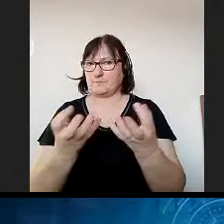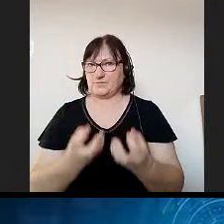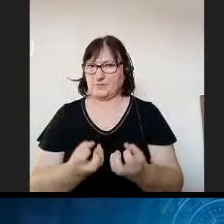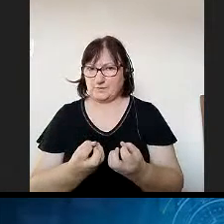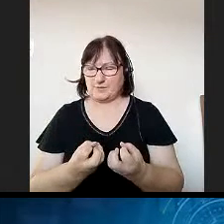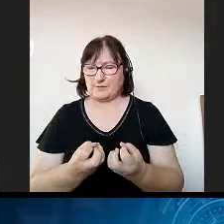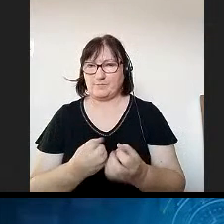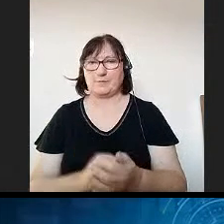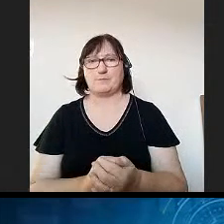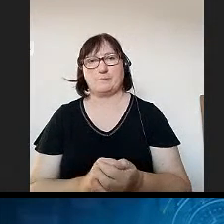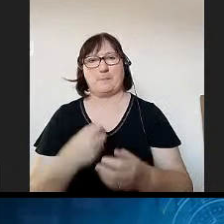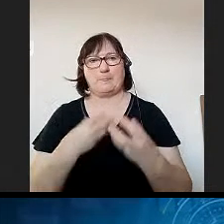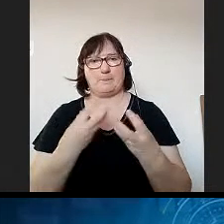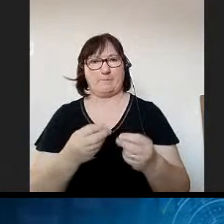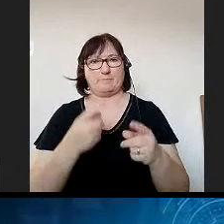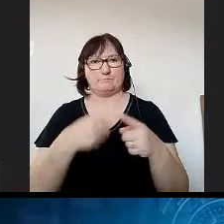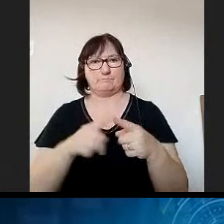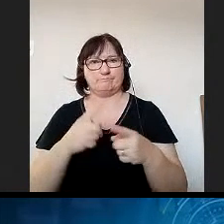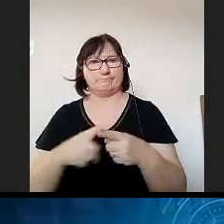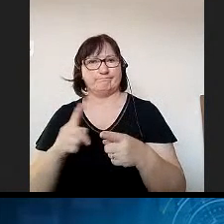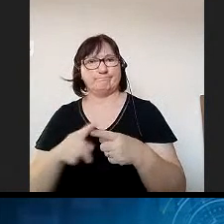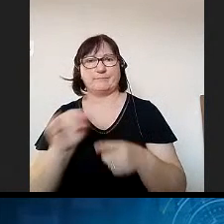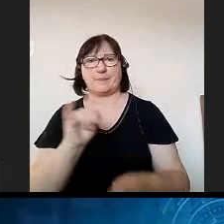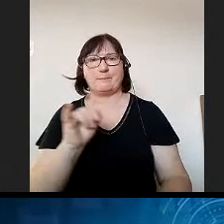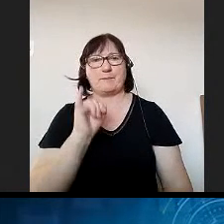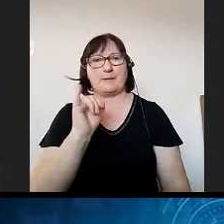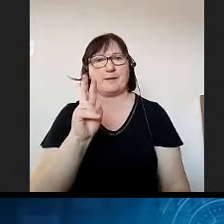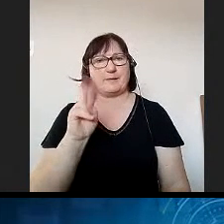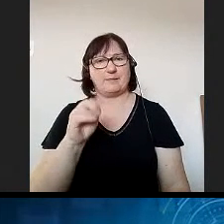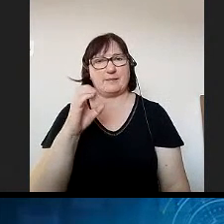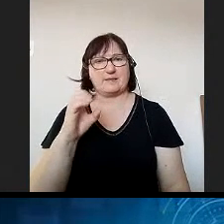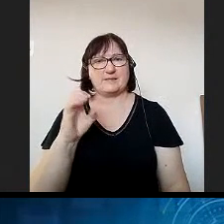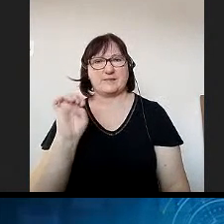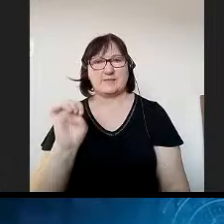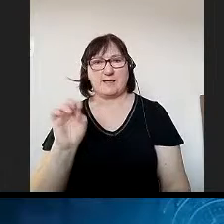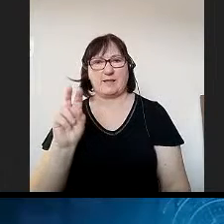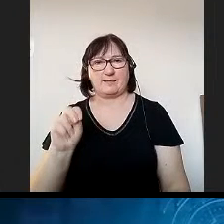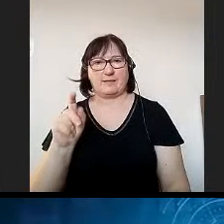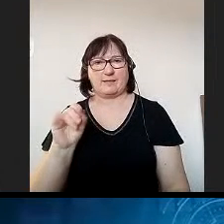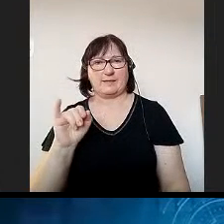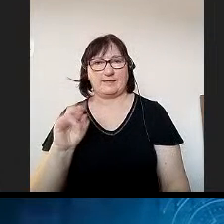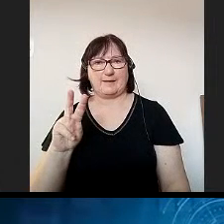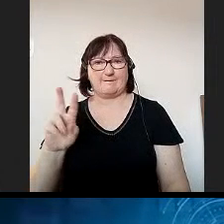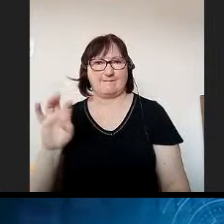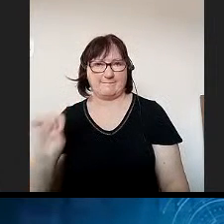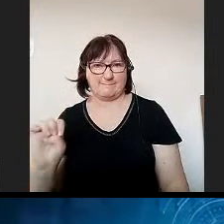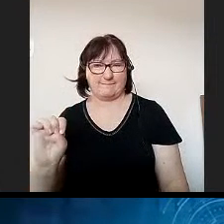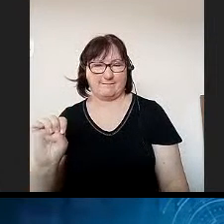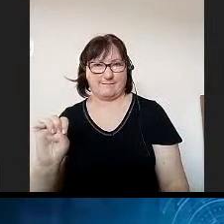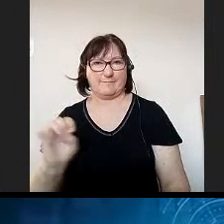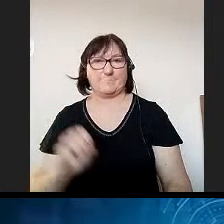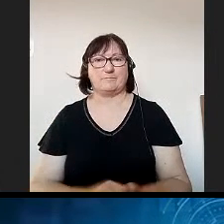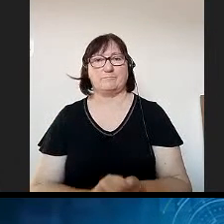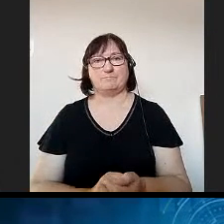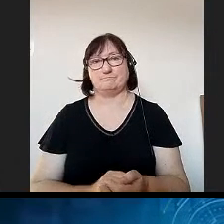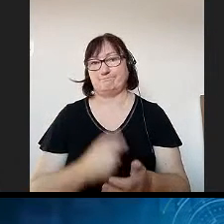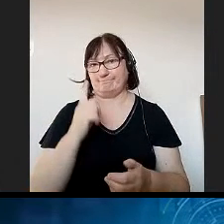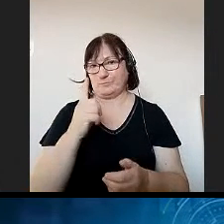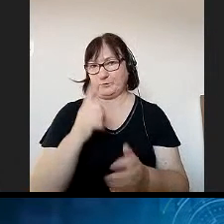different types of incentives that we feel you should know about. So just to give you an example, we've got the